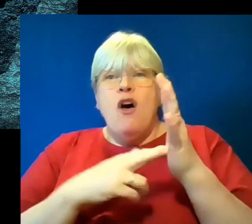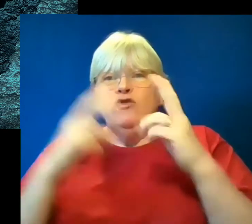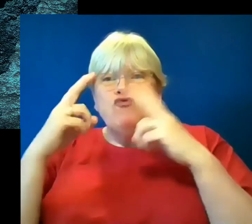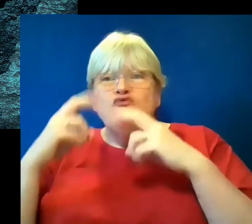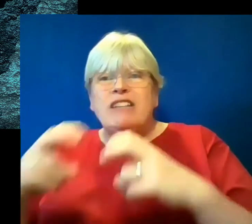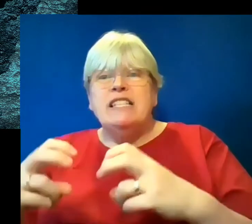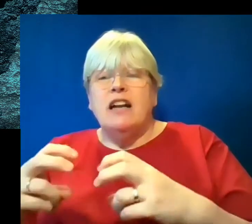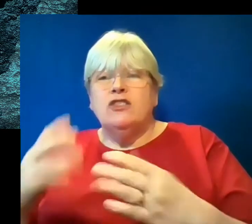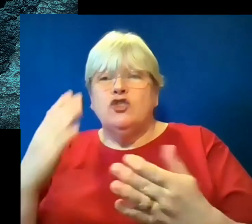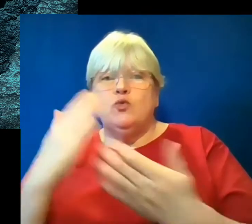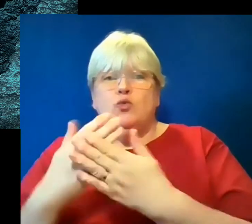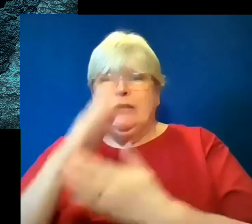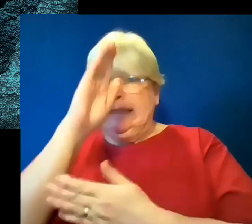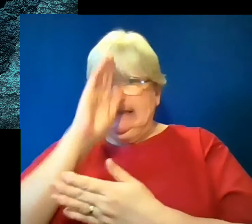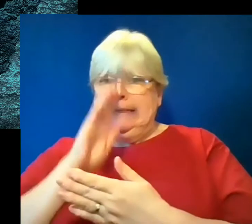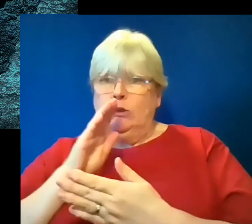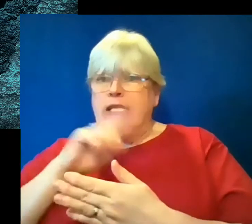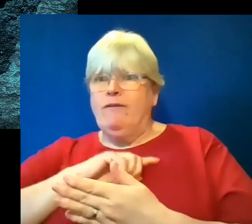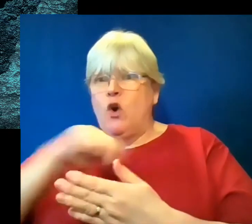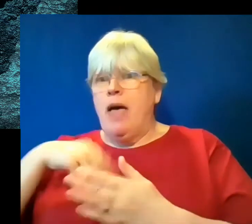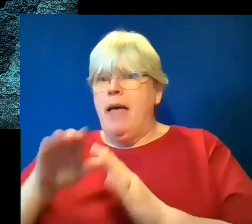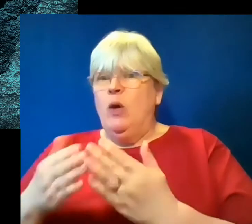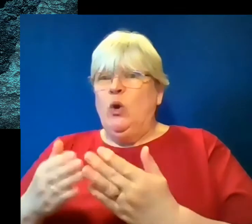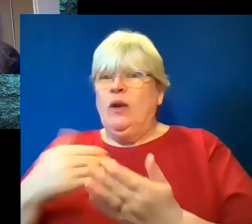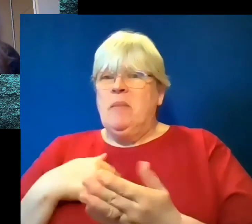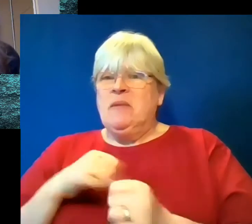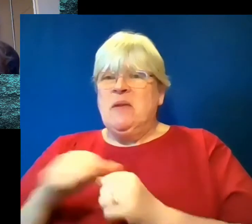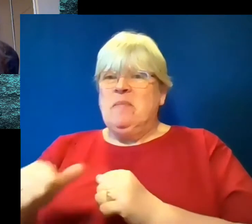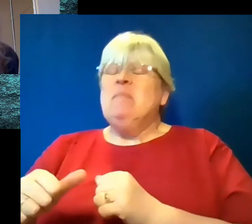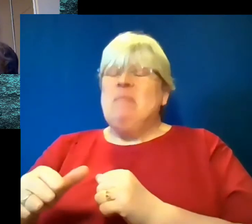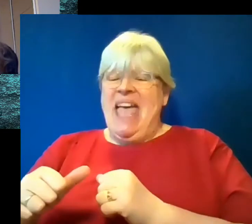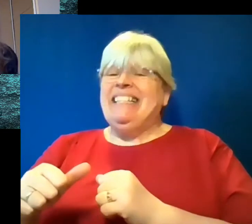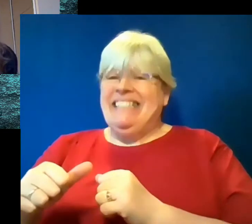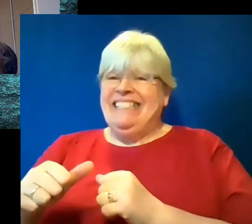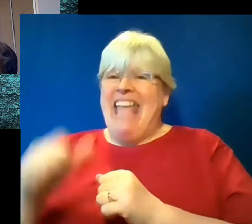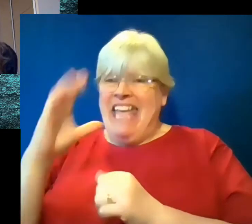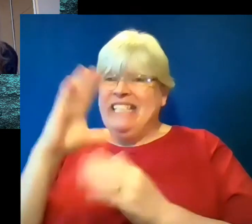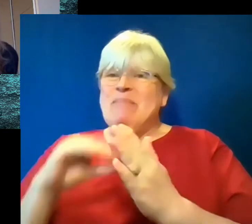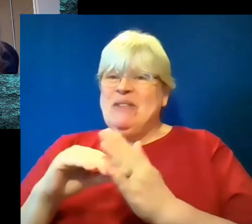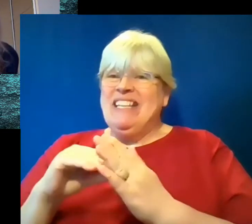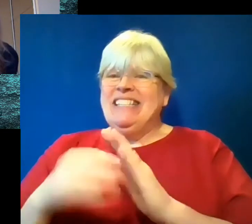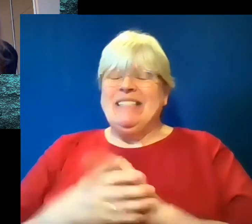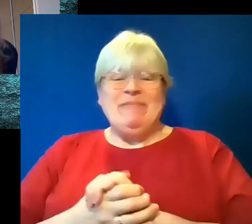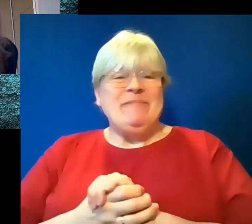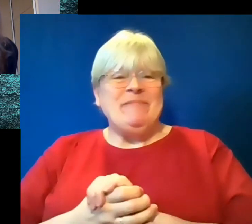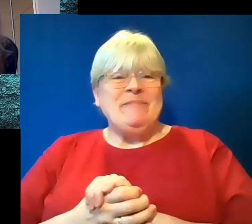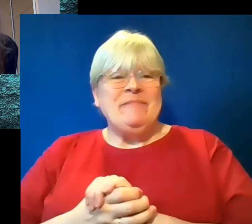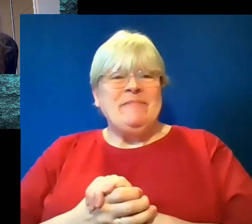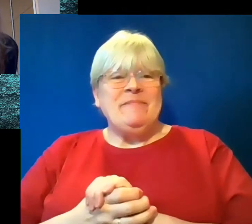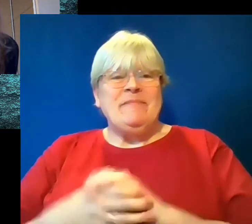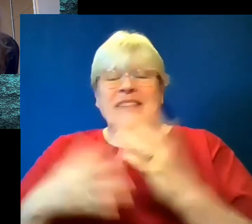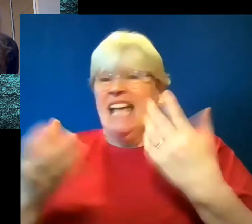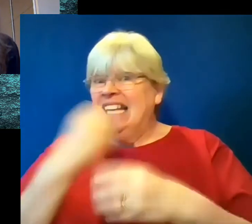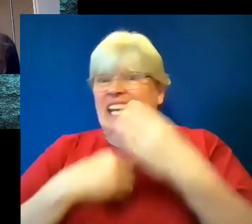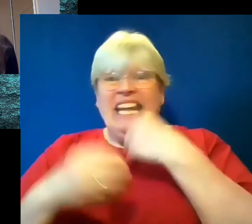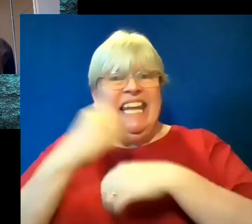serious research for your novel, which is one of the best reasons to be a writer. And you get to eat tarantula